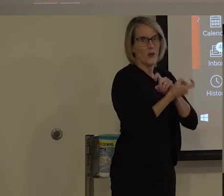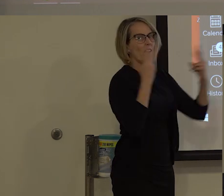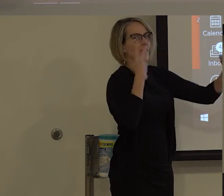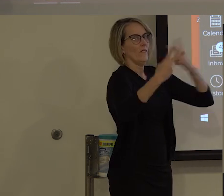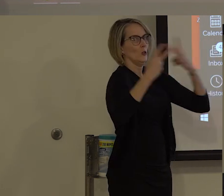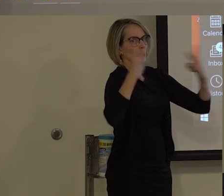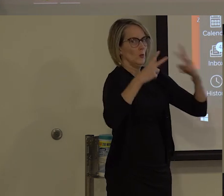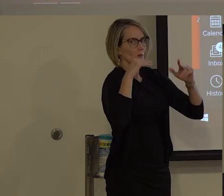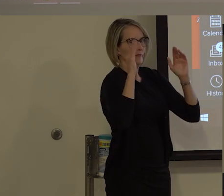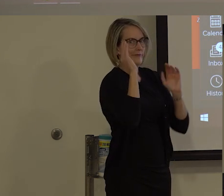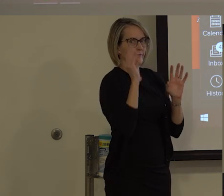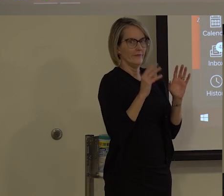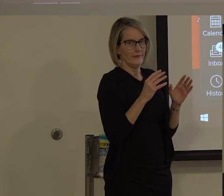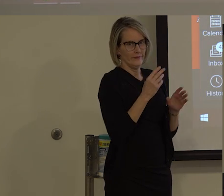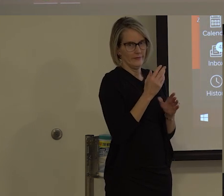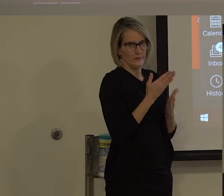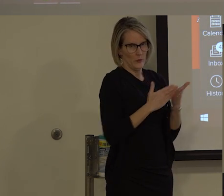presentation aspects.